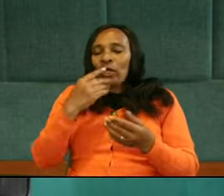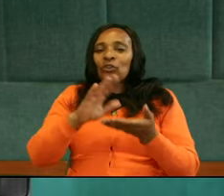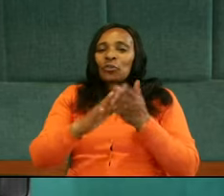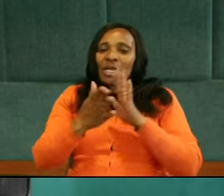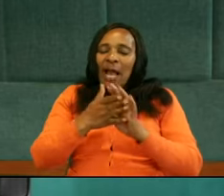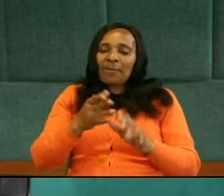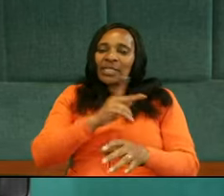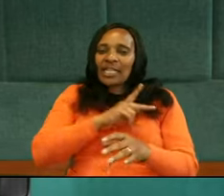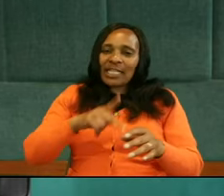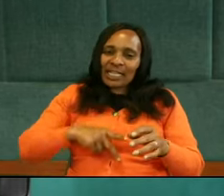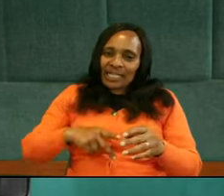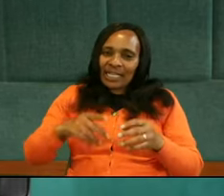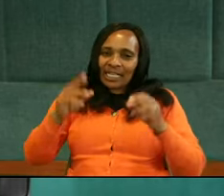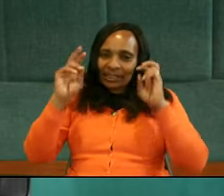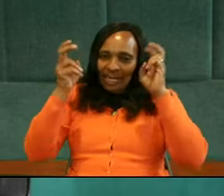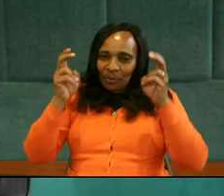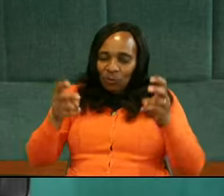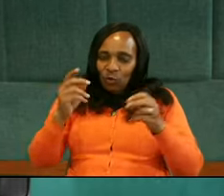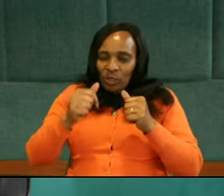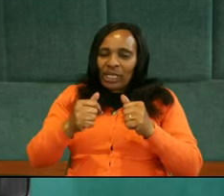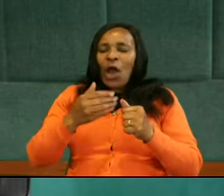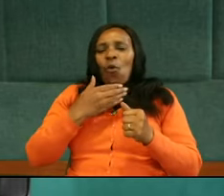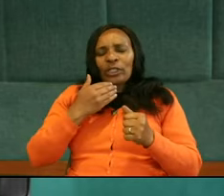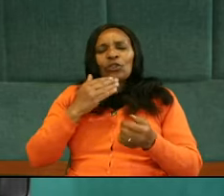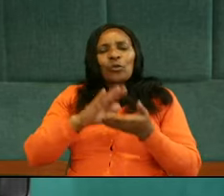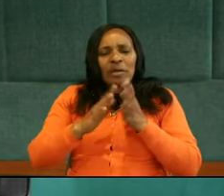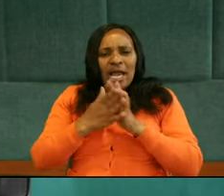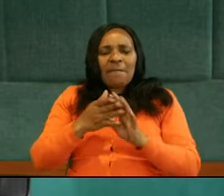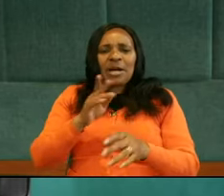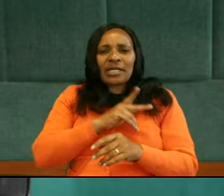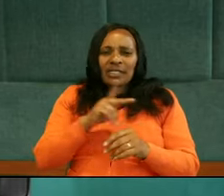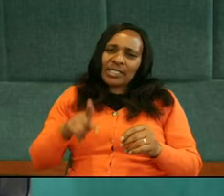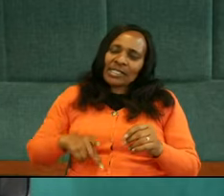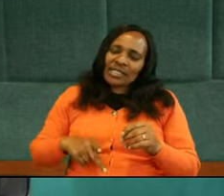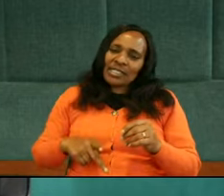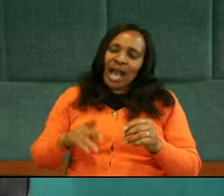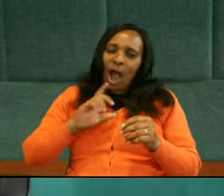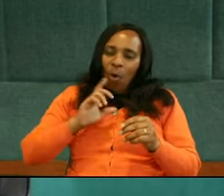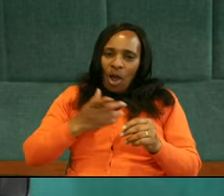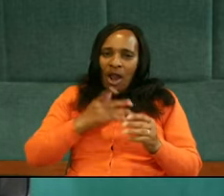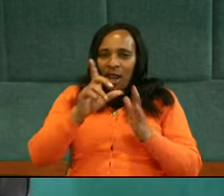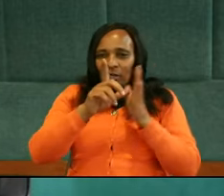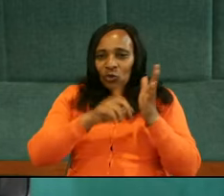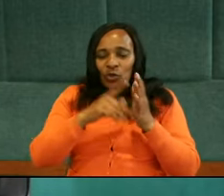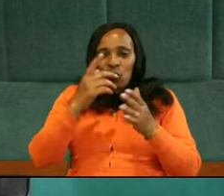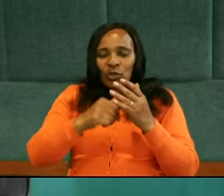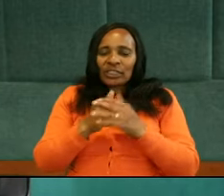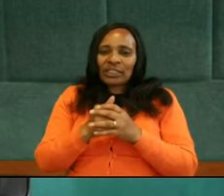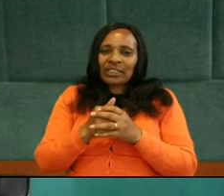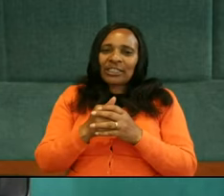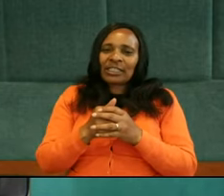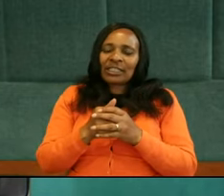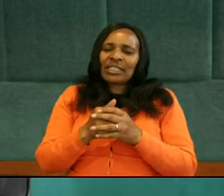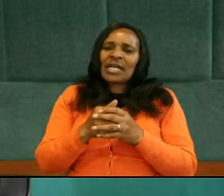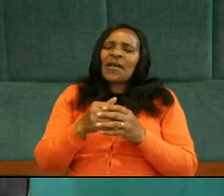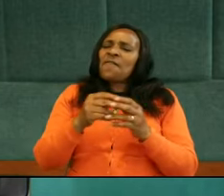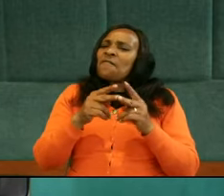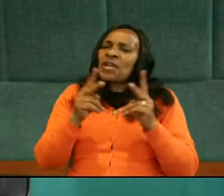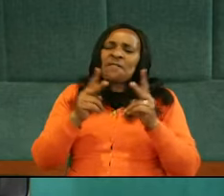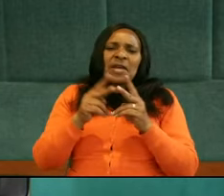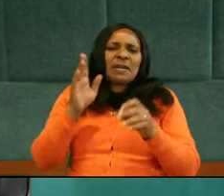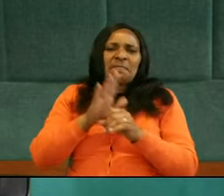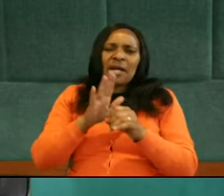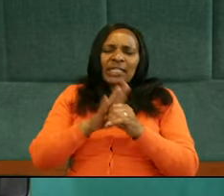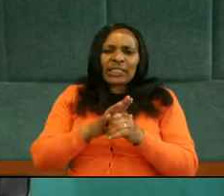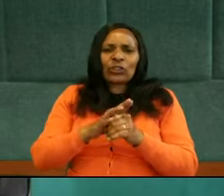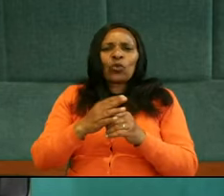remember was titled, I Just Can't Wait to Be King. And our lesson today is also about someone who was very much